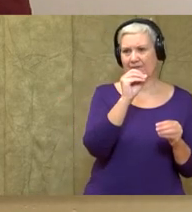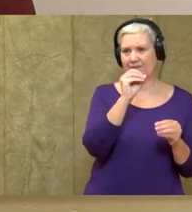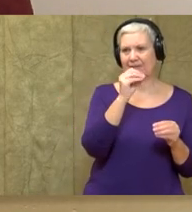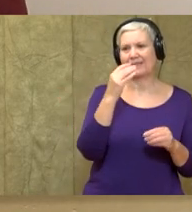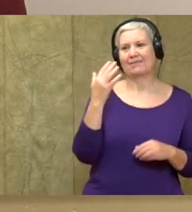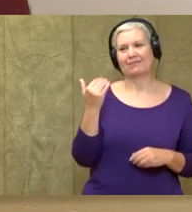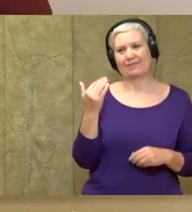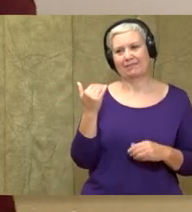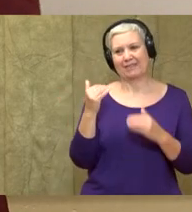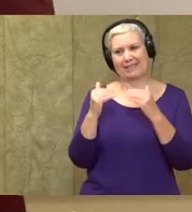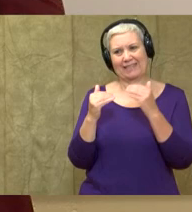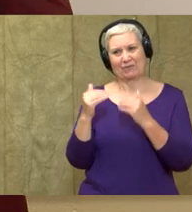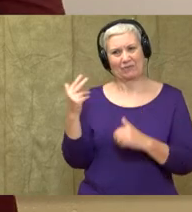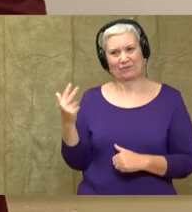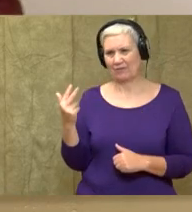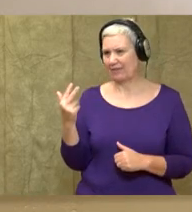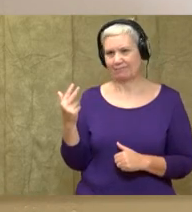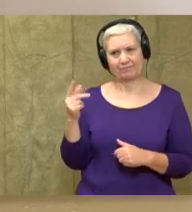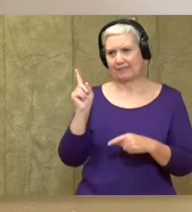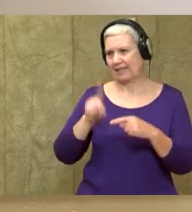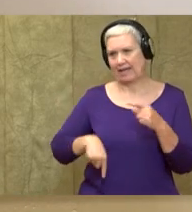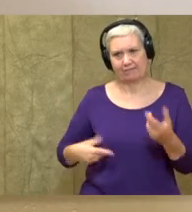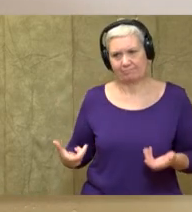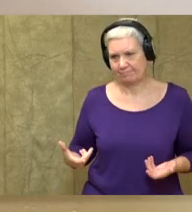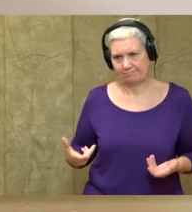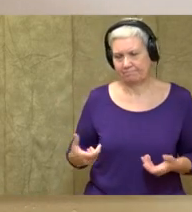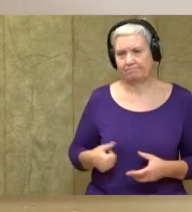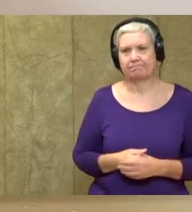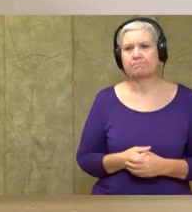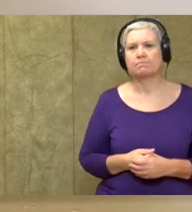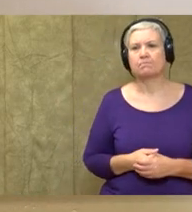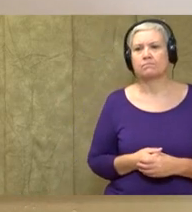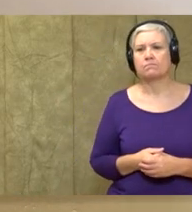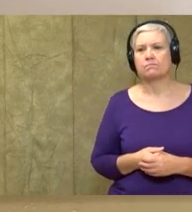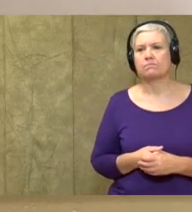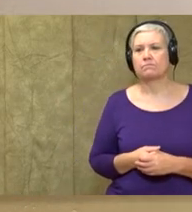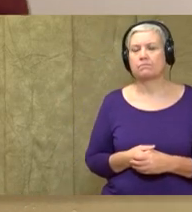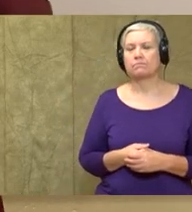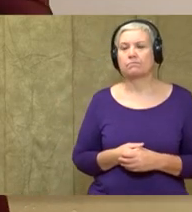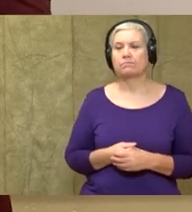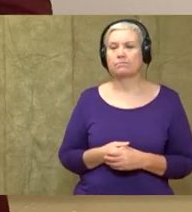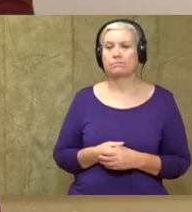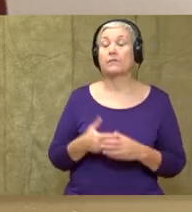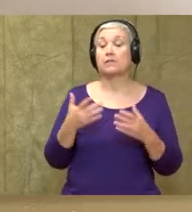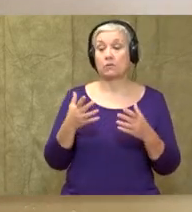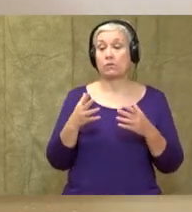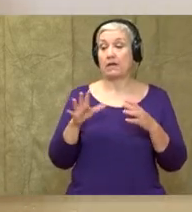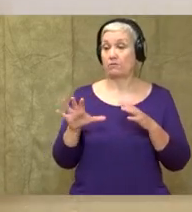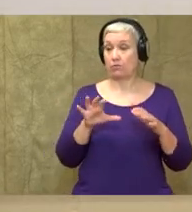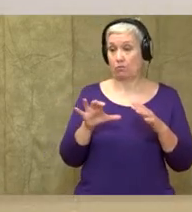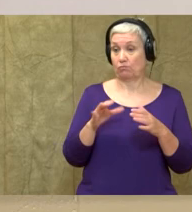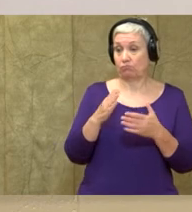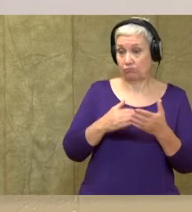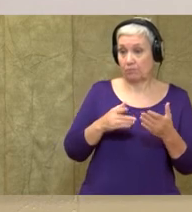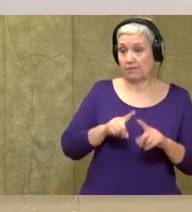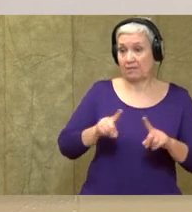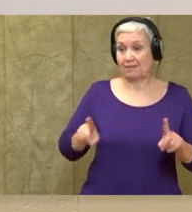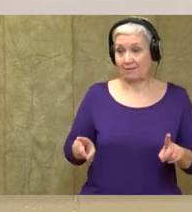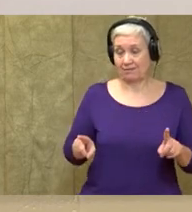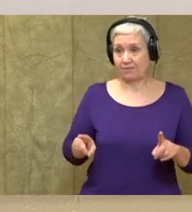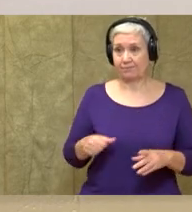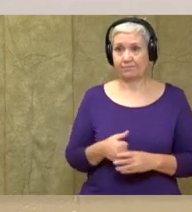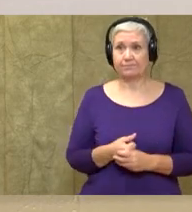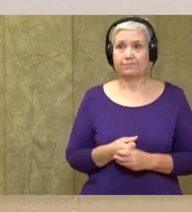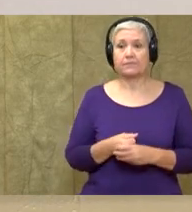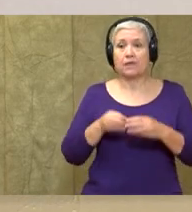get 15 is equal to 3. And that strategy right here is not going to work for us. So we're going to have to employ something different. I want to start